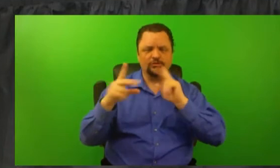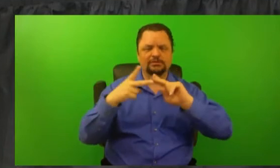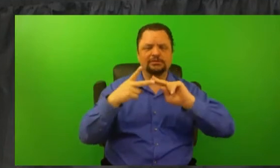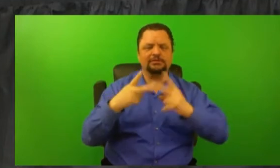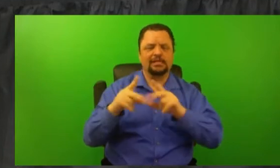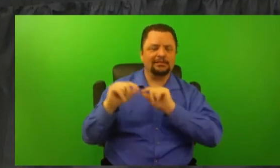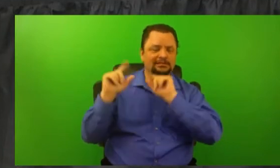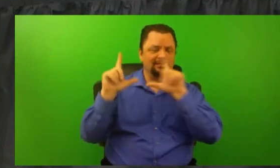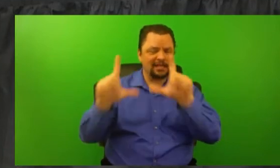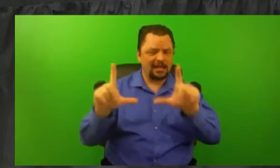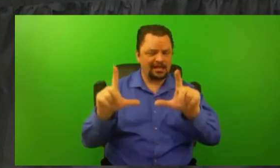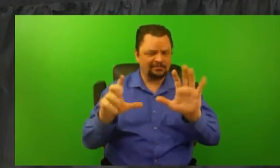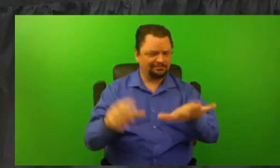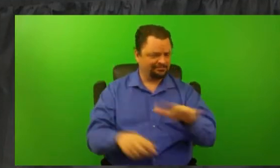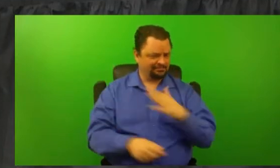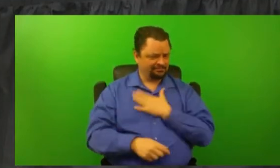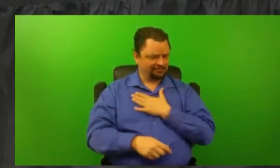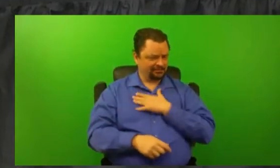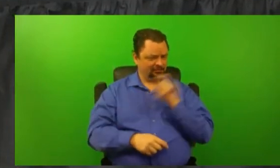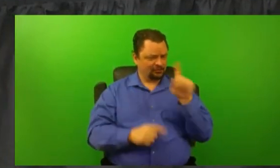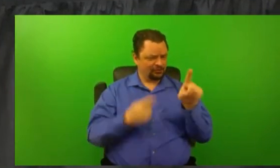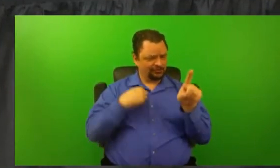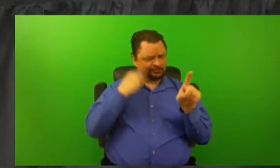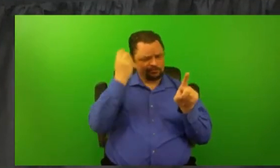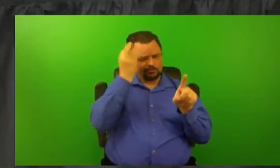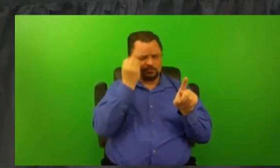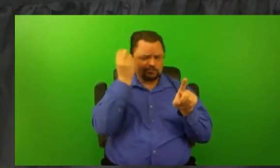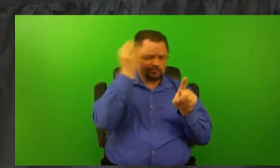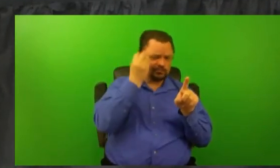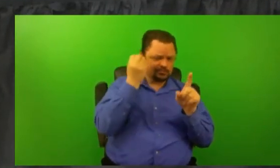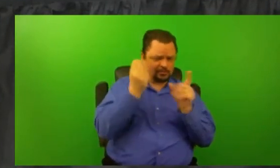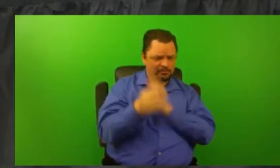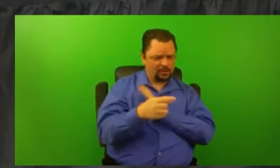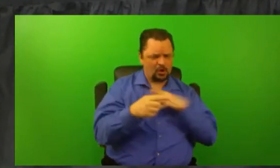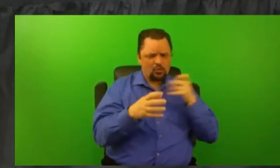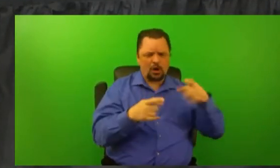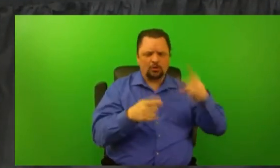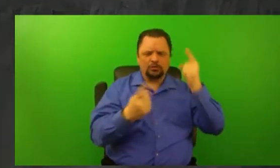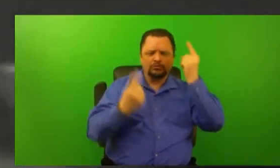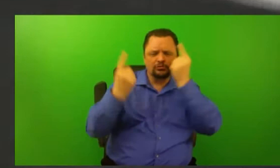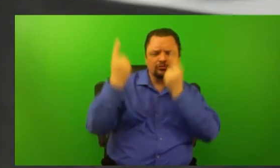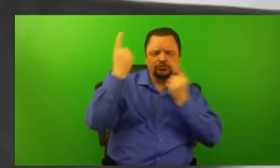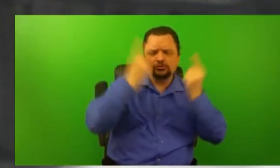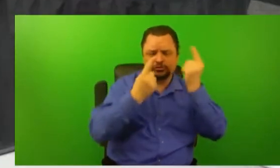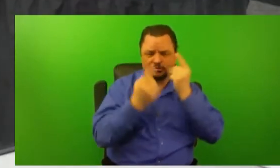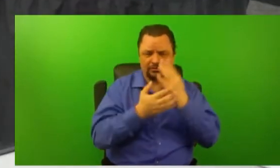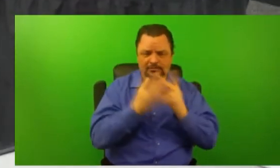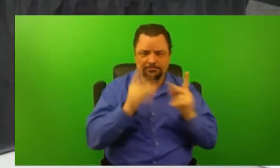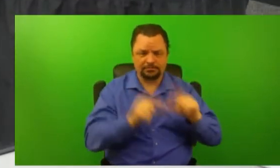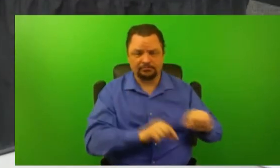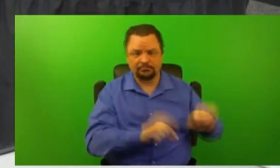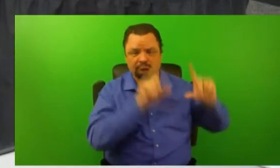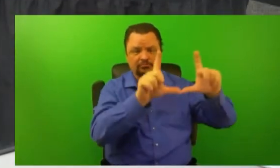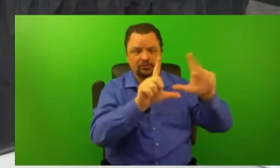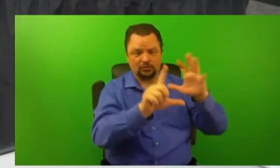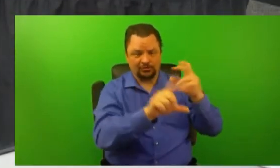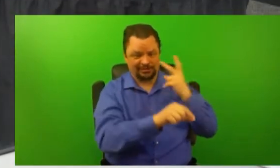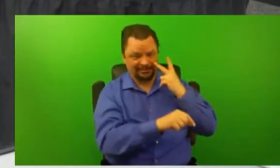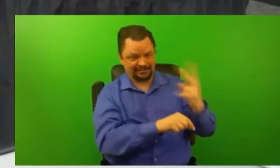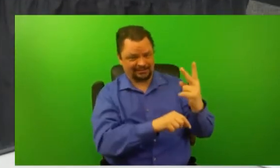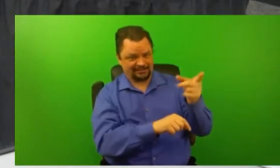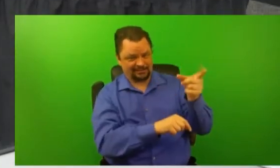and my thought for the board, maybe we can consider this, is do we want it, when they land there, do we want them to see 1,762